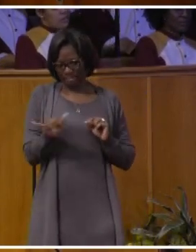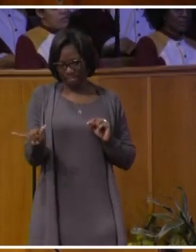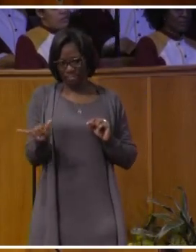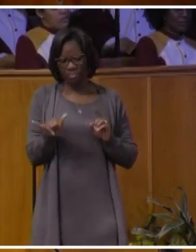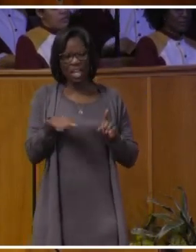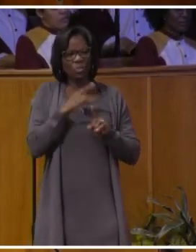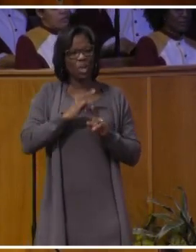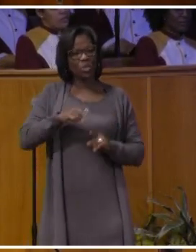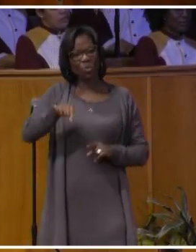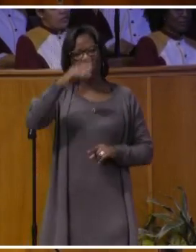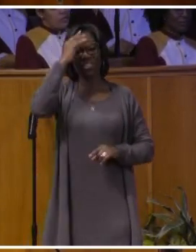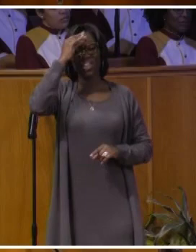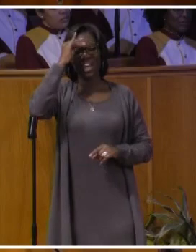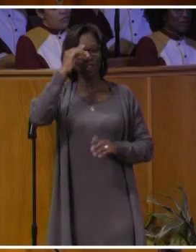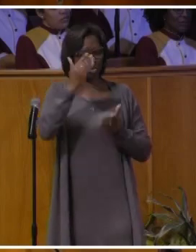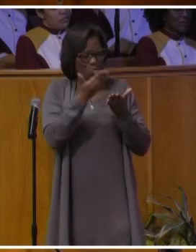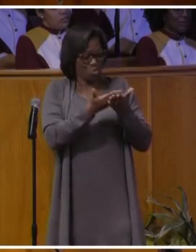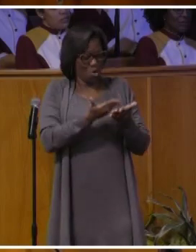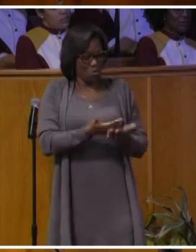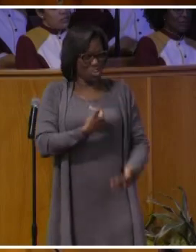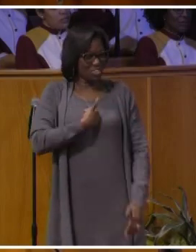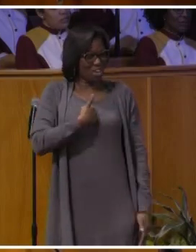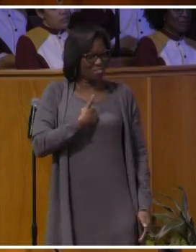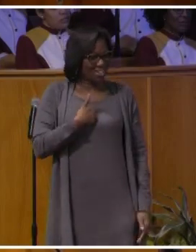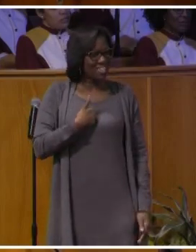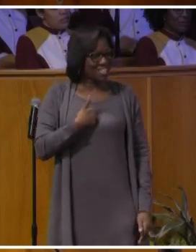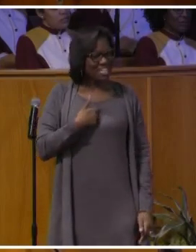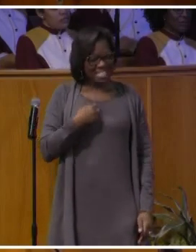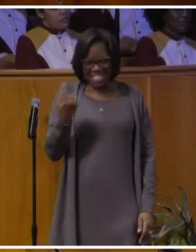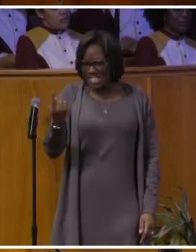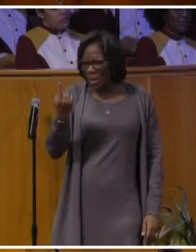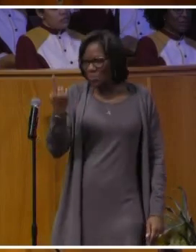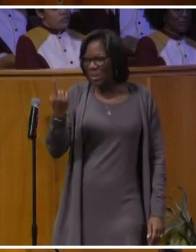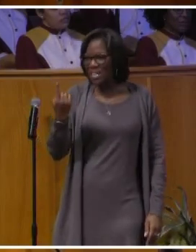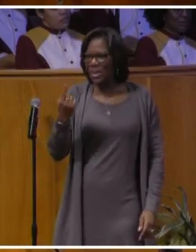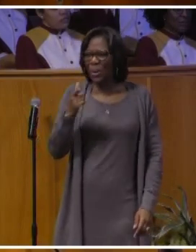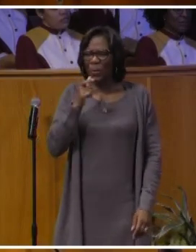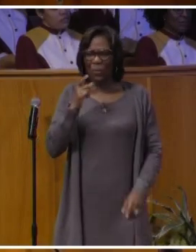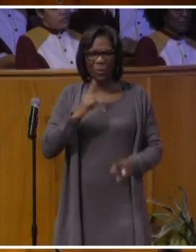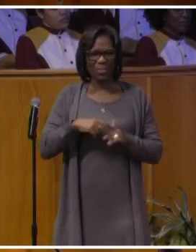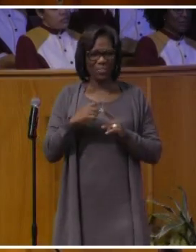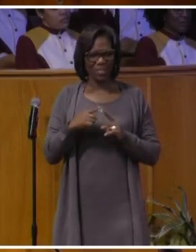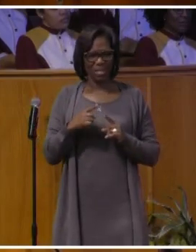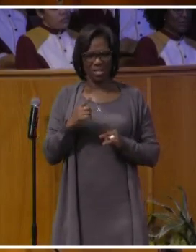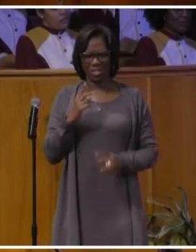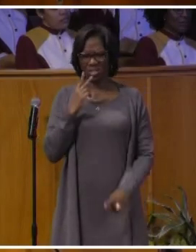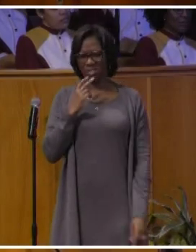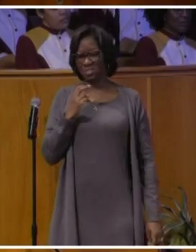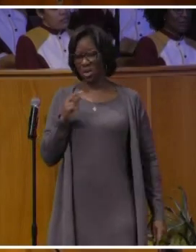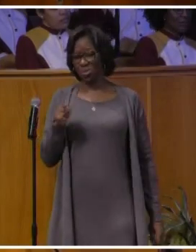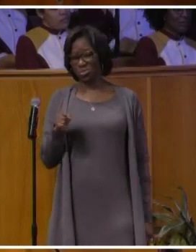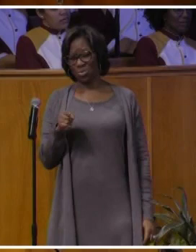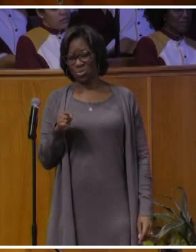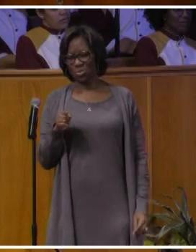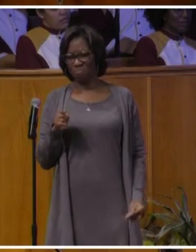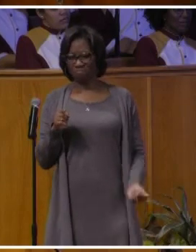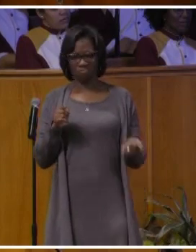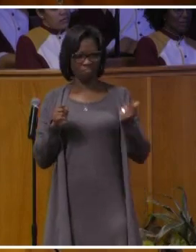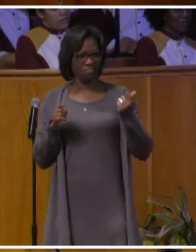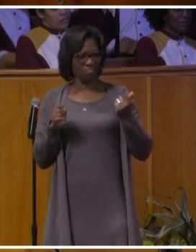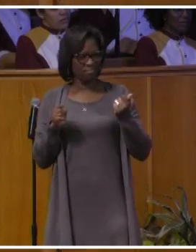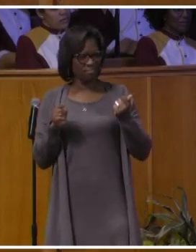than when you think you've proven yourself to someone who then doubts you at the drop of a